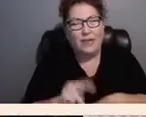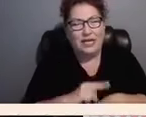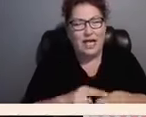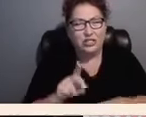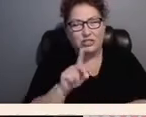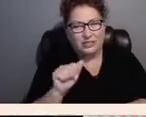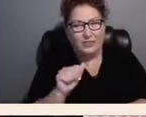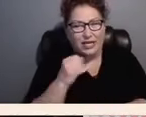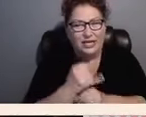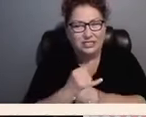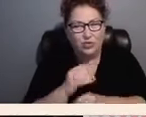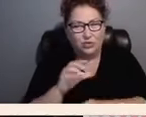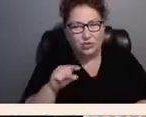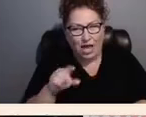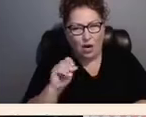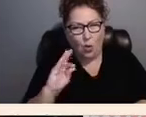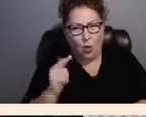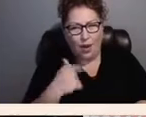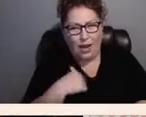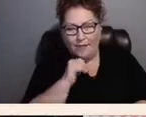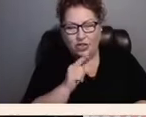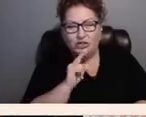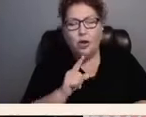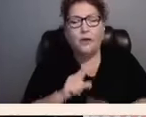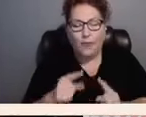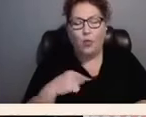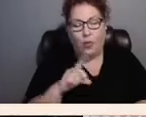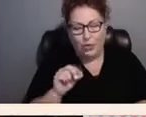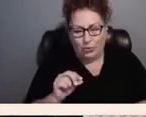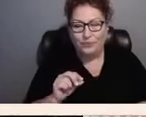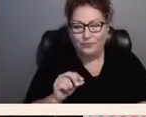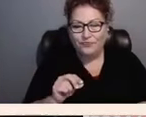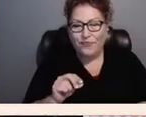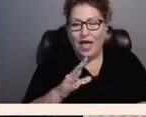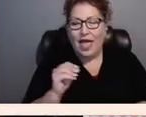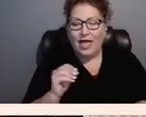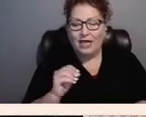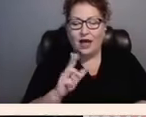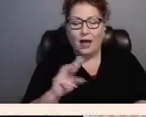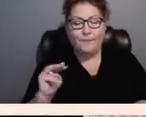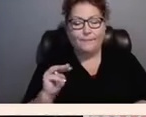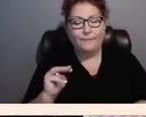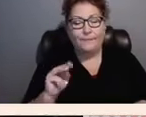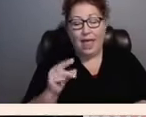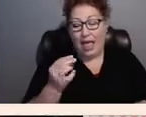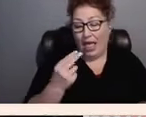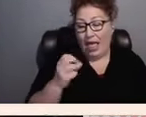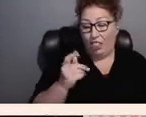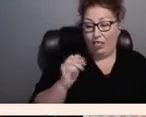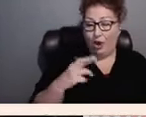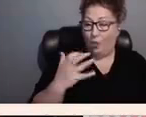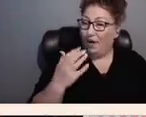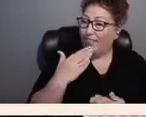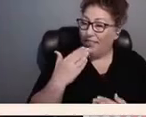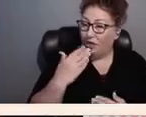nationaldisabilityinstitute.org. I'm not sure. But yeah, we do. And Heather, I want to thank you for